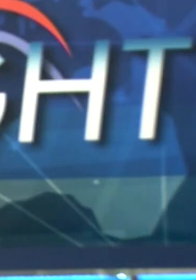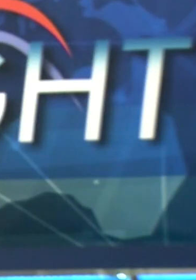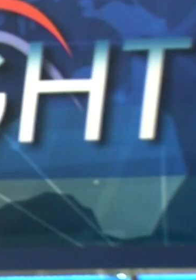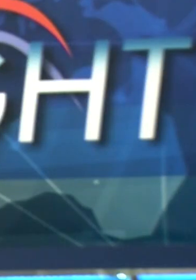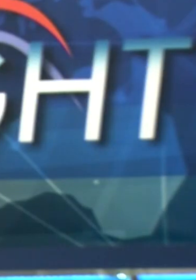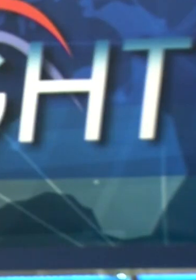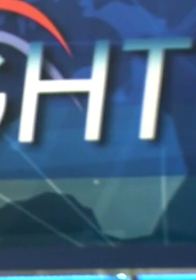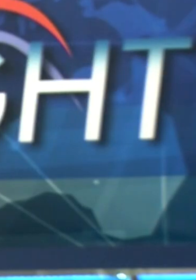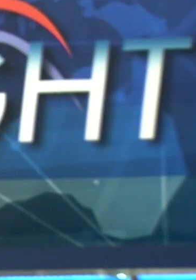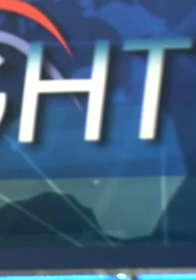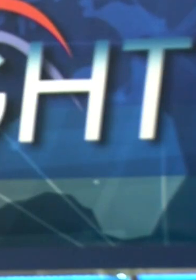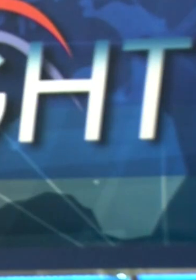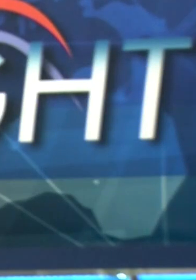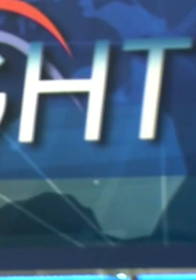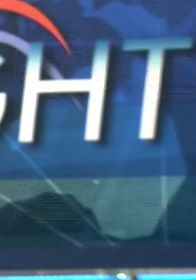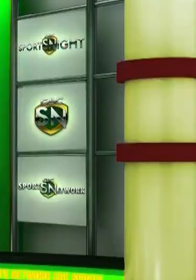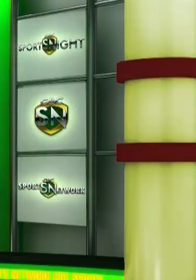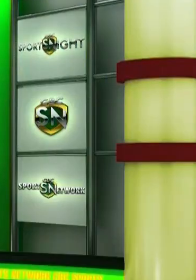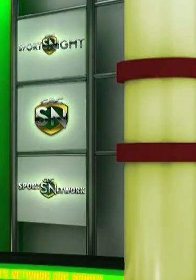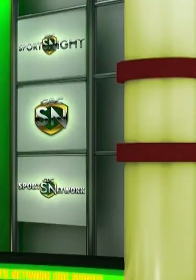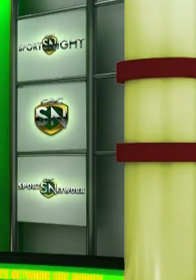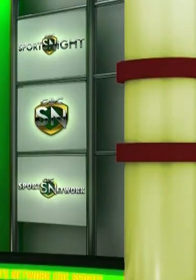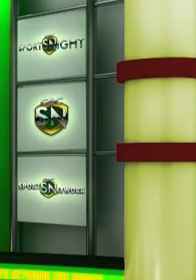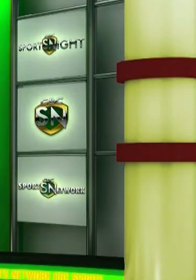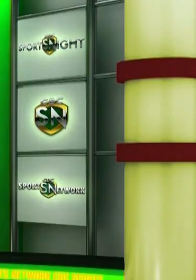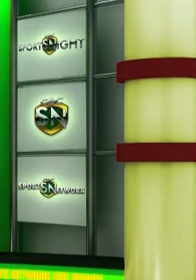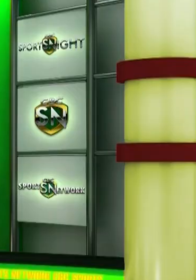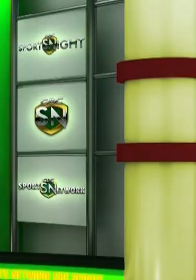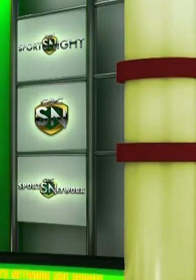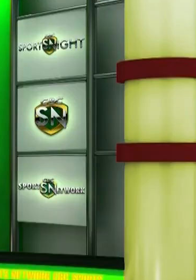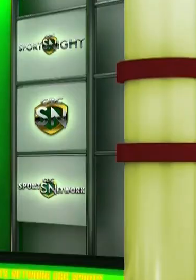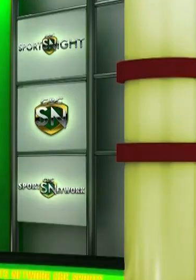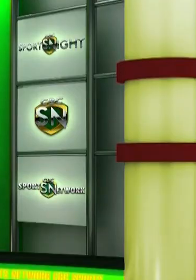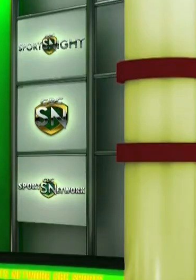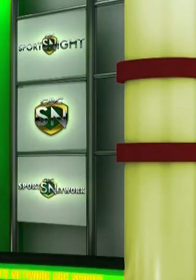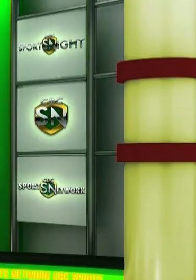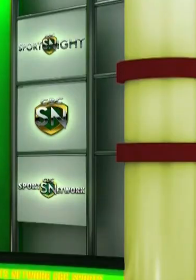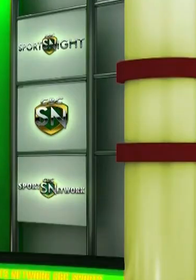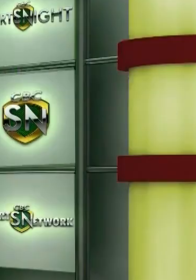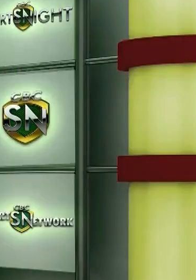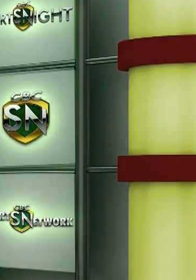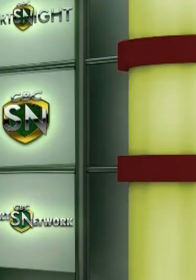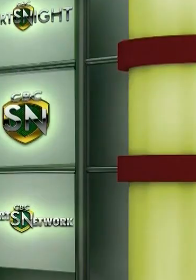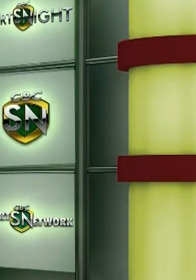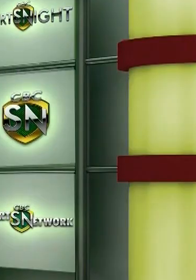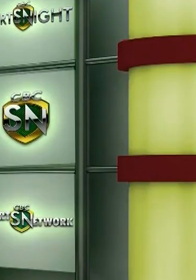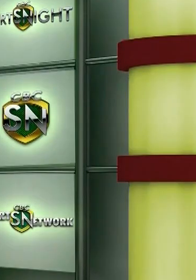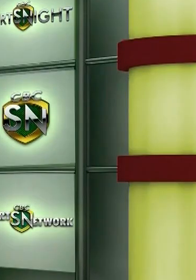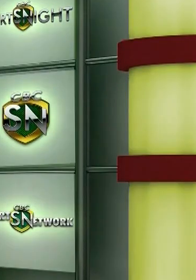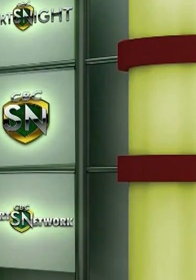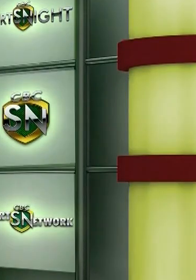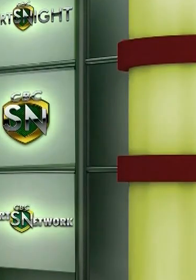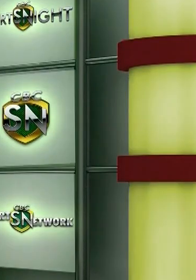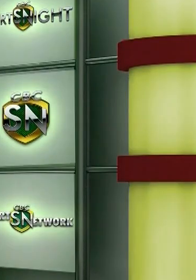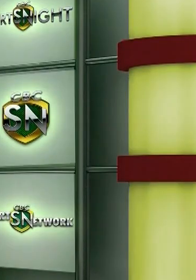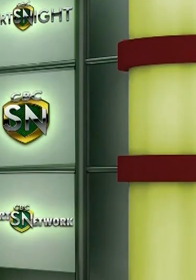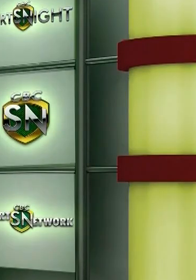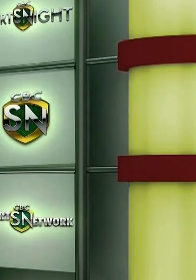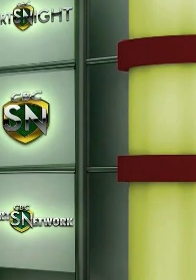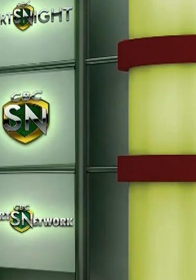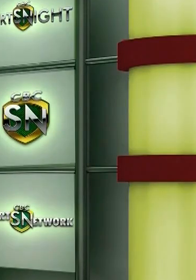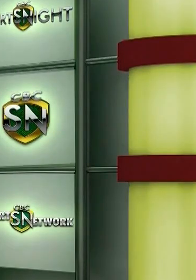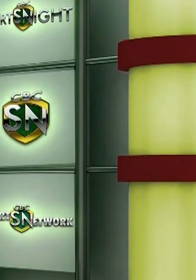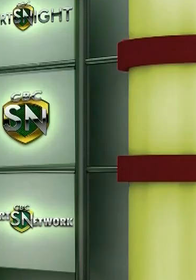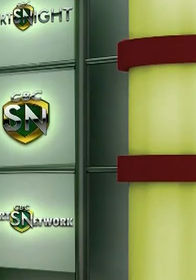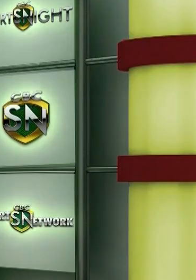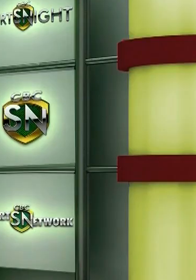Damien is back with the second half in sports now. So over to you, Damien. Yeah, thanks so much, Lisa. Well, the finals of the secondary school's badminton